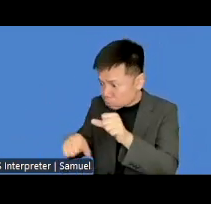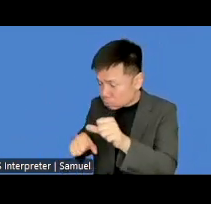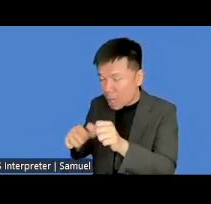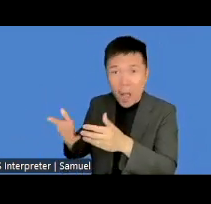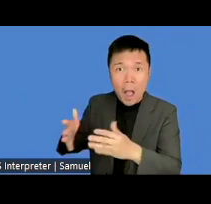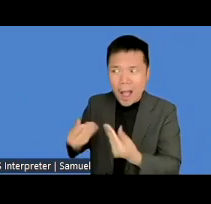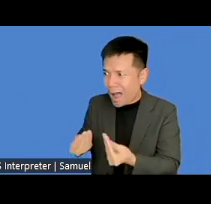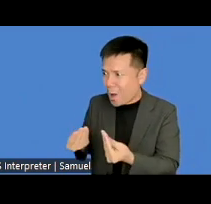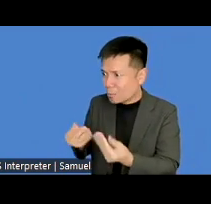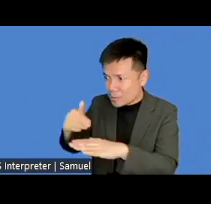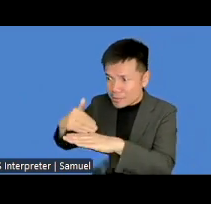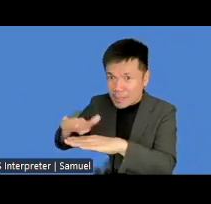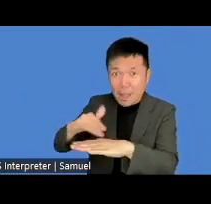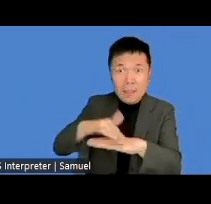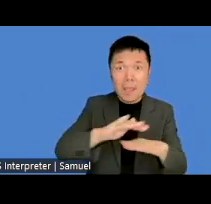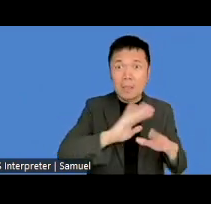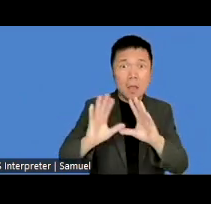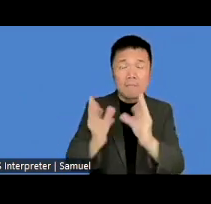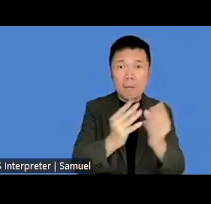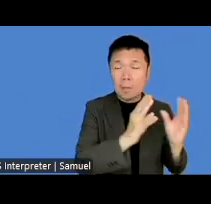still questions with regards to